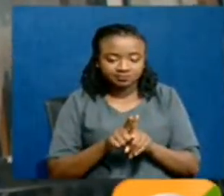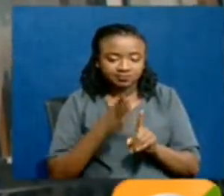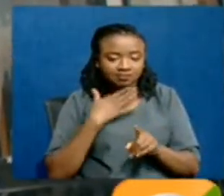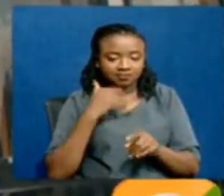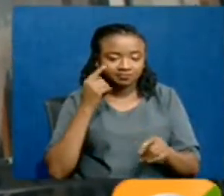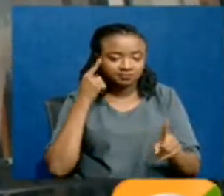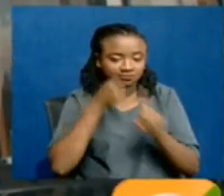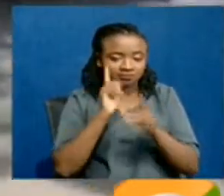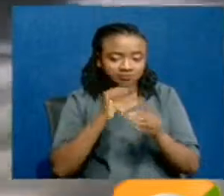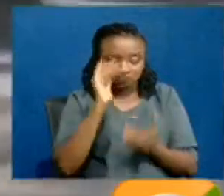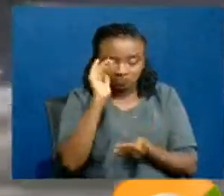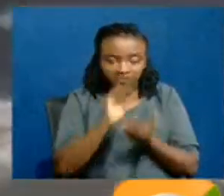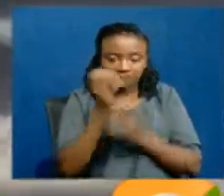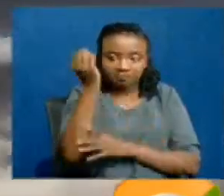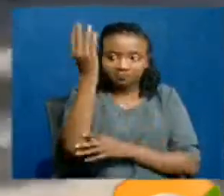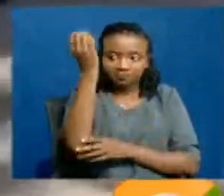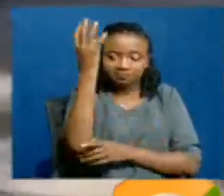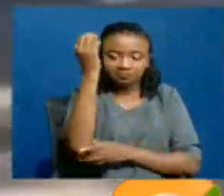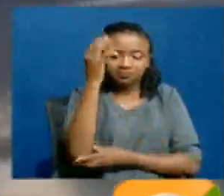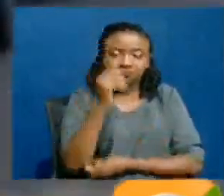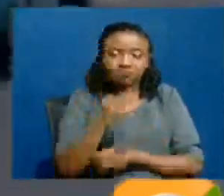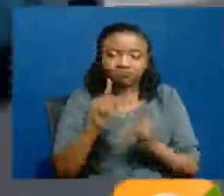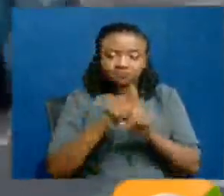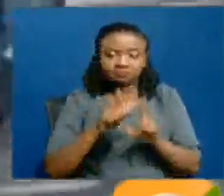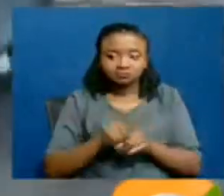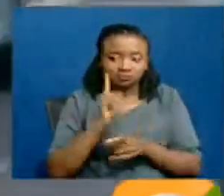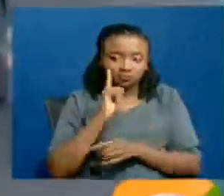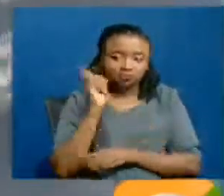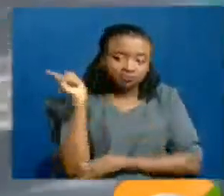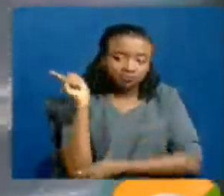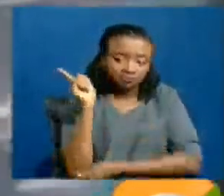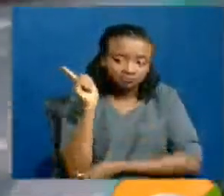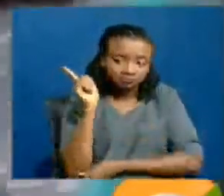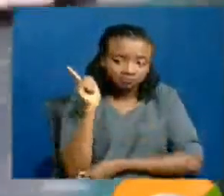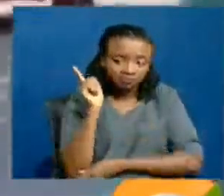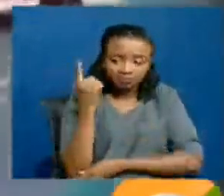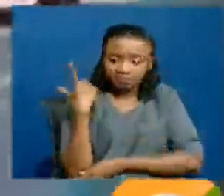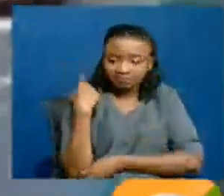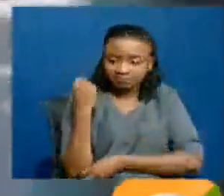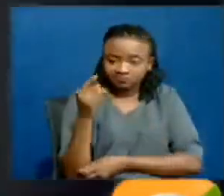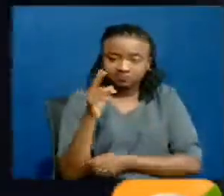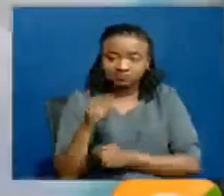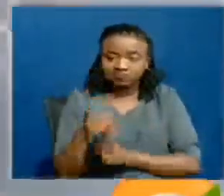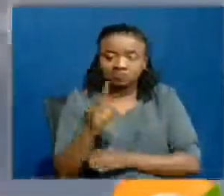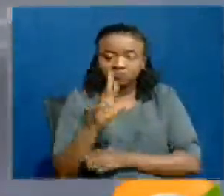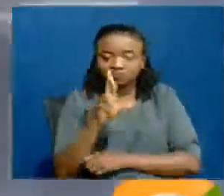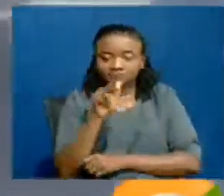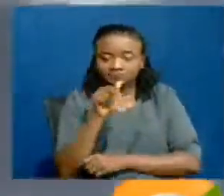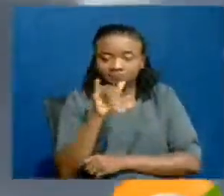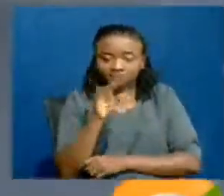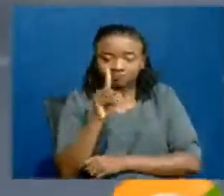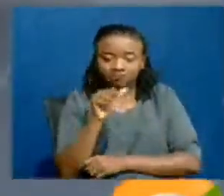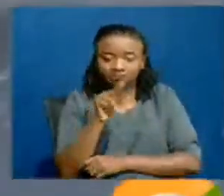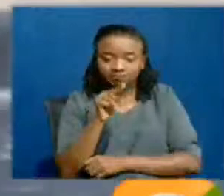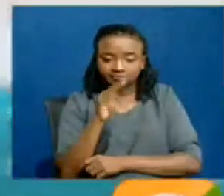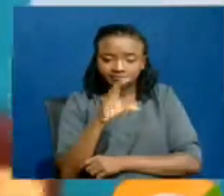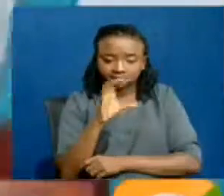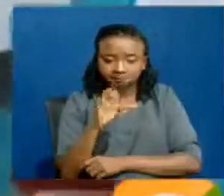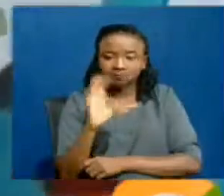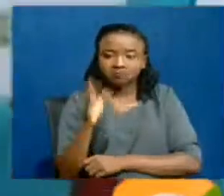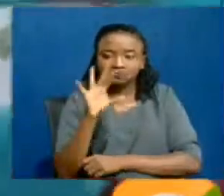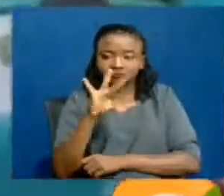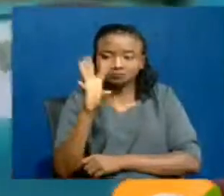carbon emissions. The latest player in the space is Rideence Africa, which has introduced 52 electric vehicles into